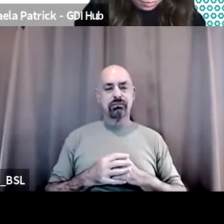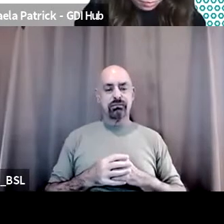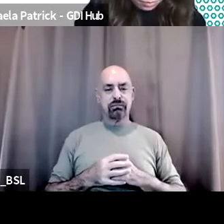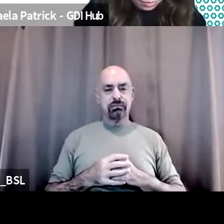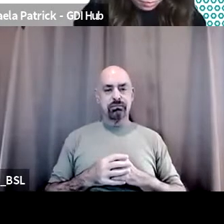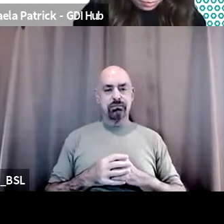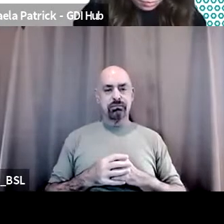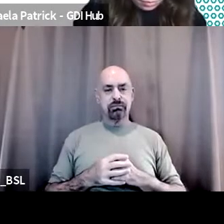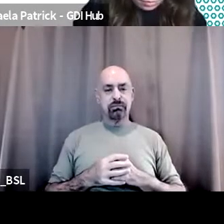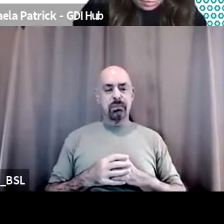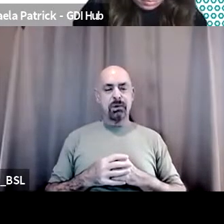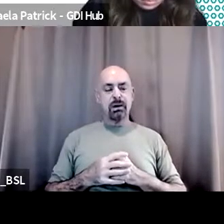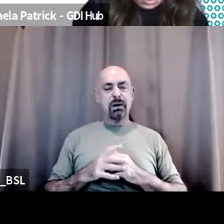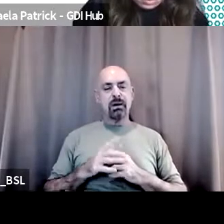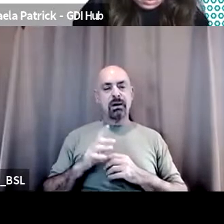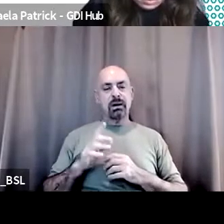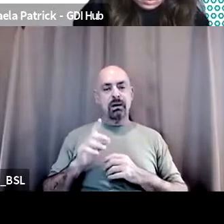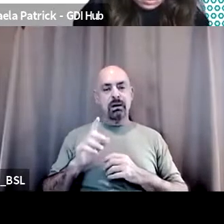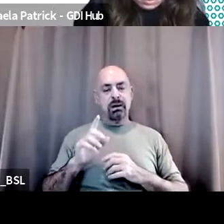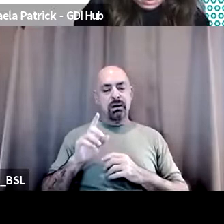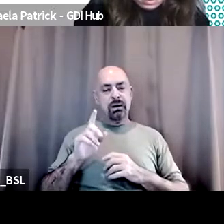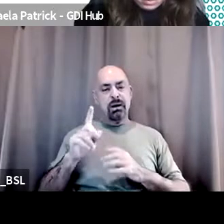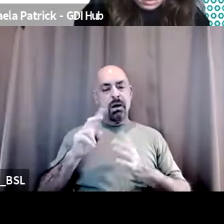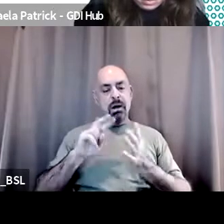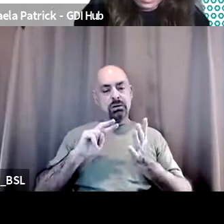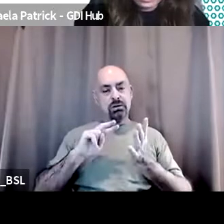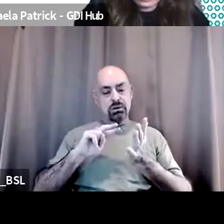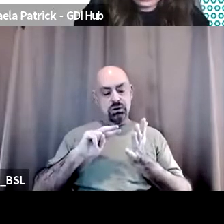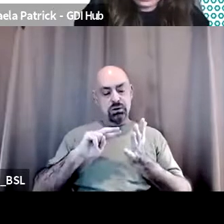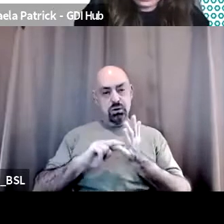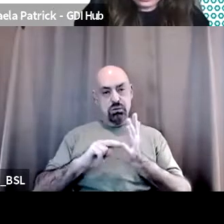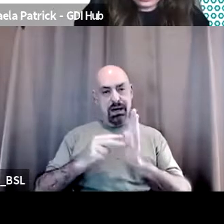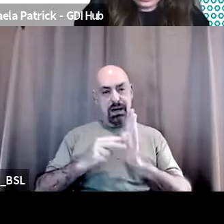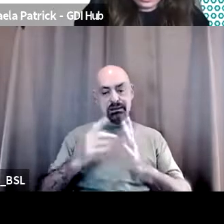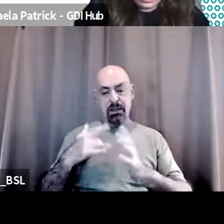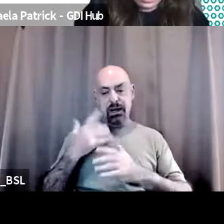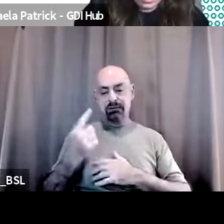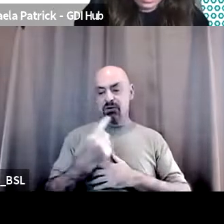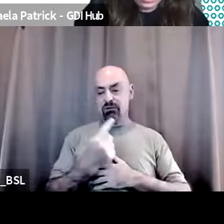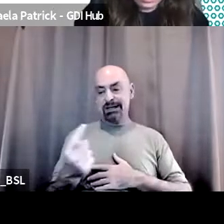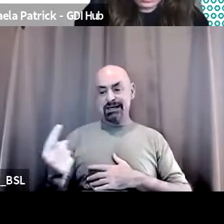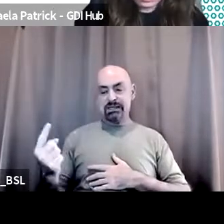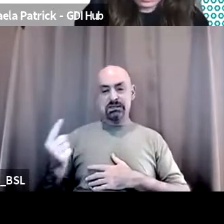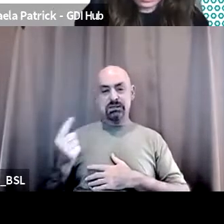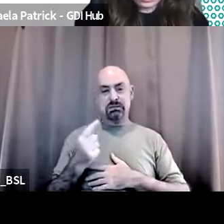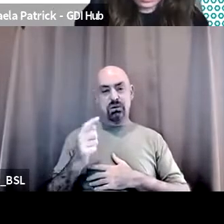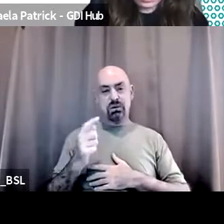the plan of the lives of each person. That